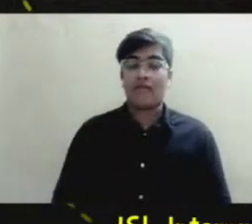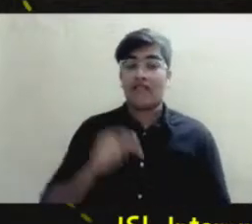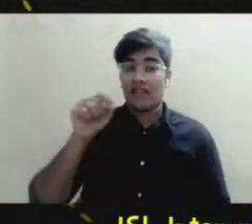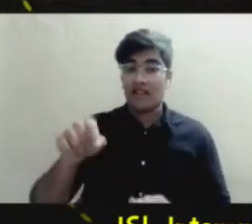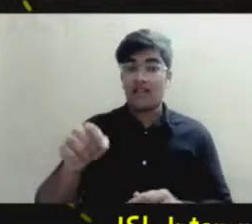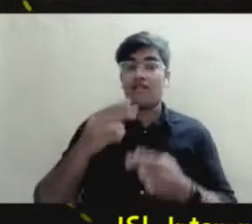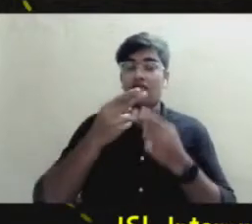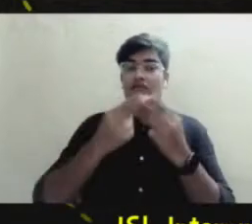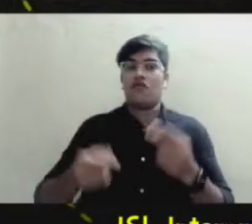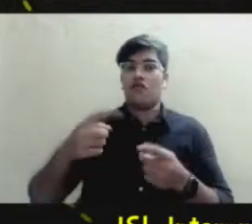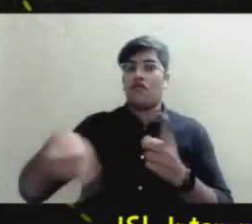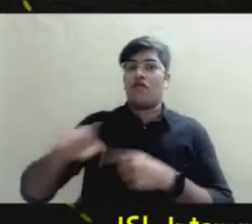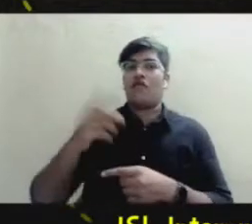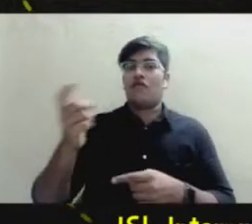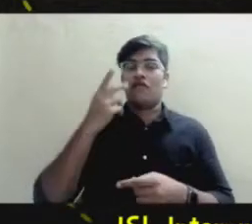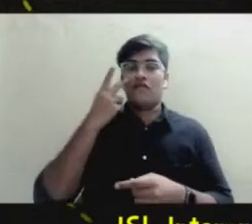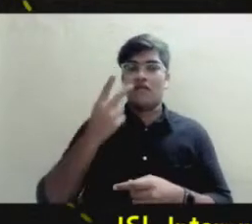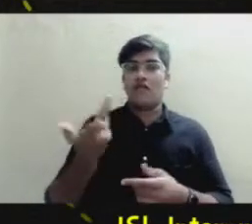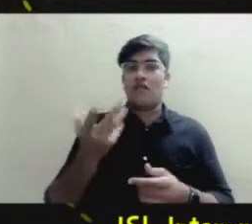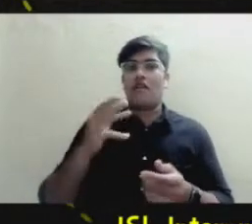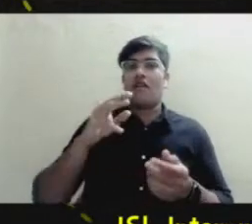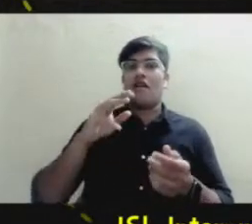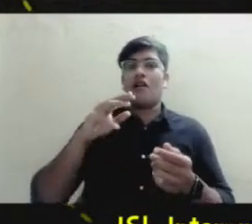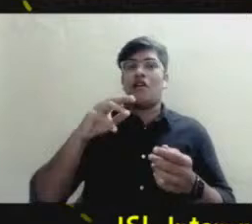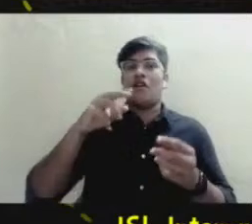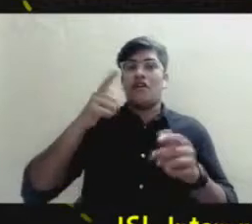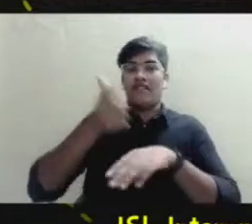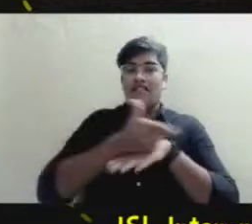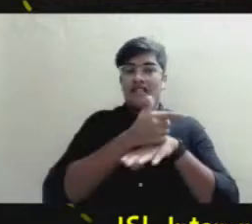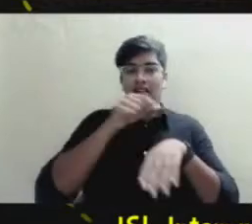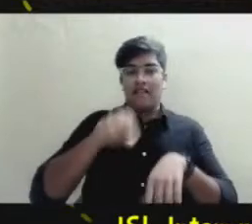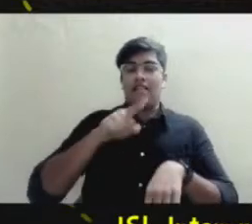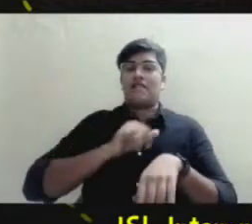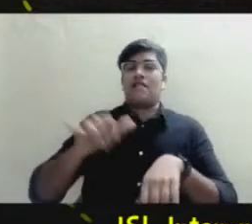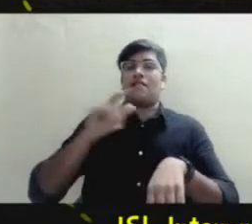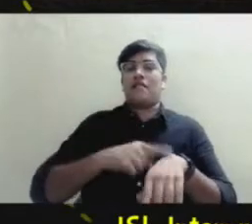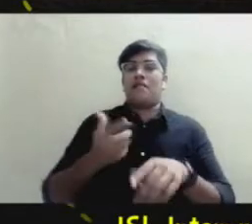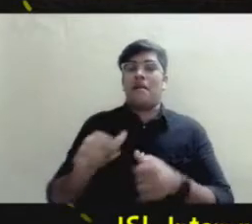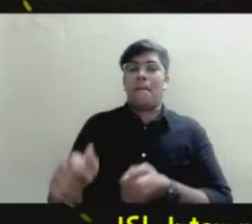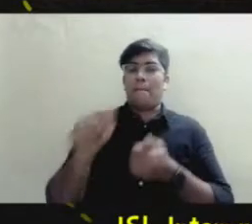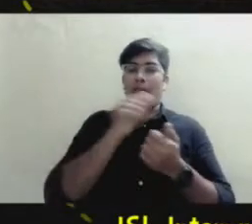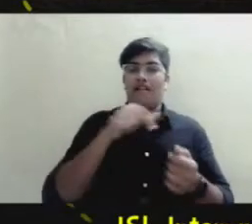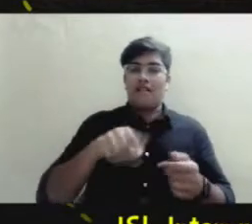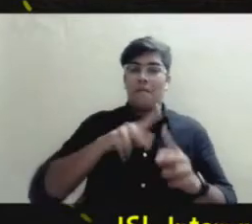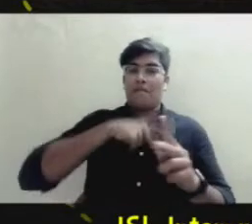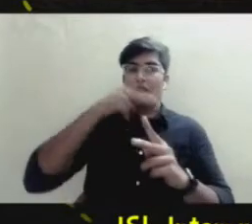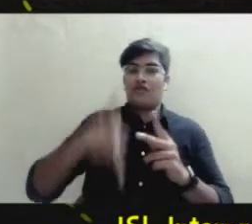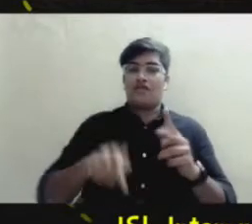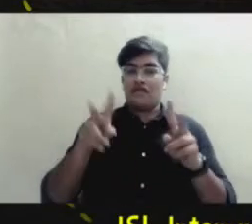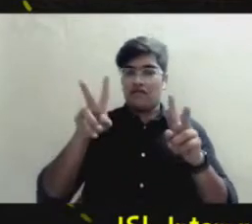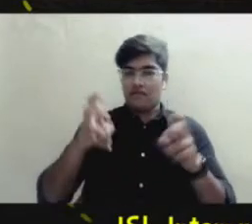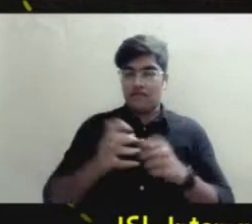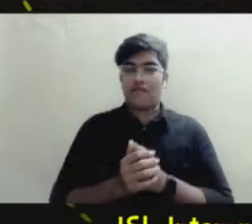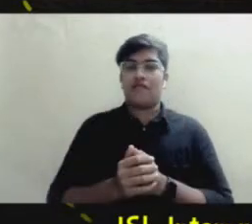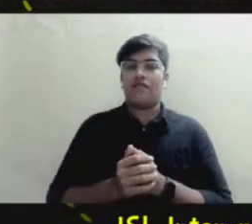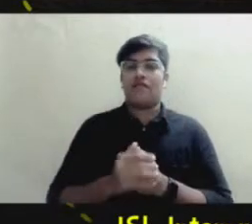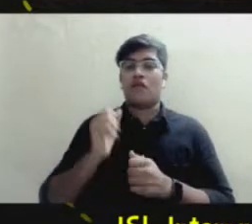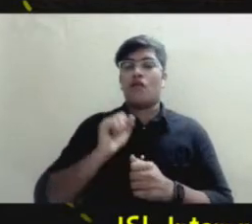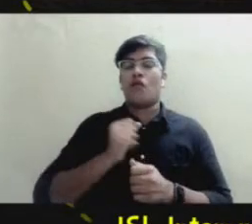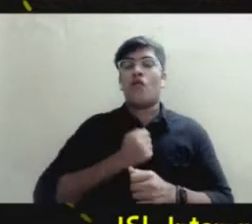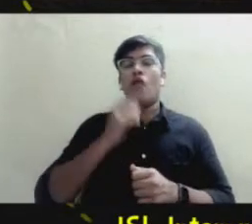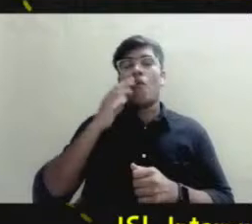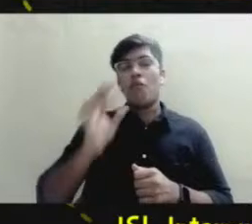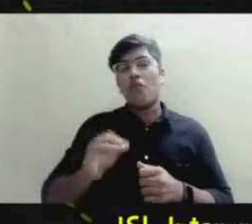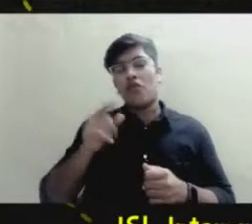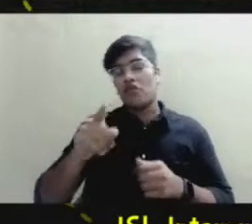right in the middle of Manke Manjire. But to go back to the project and its importance for me, I think those